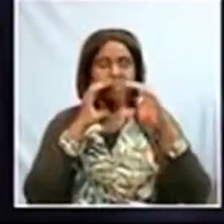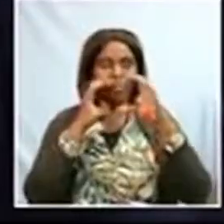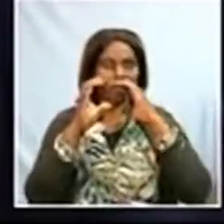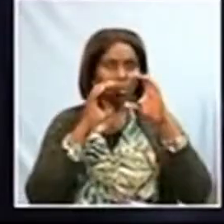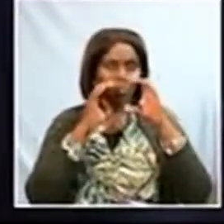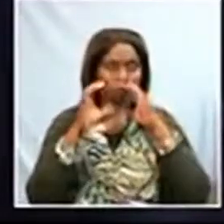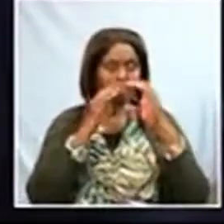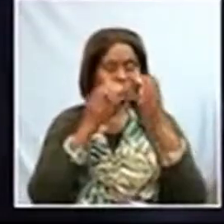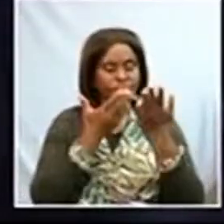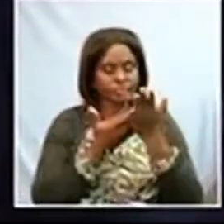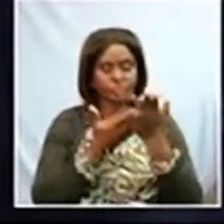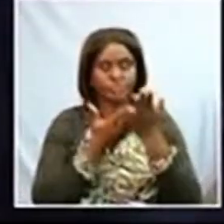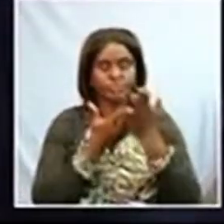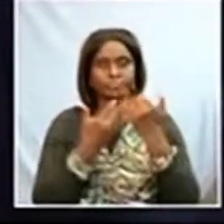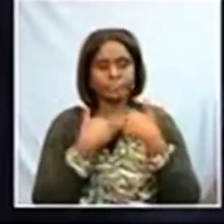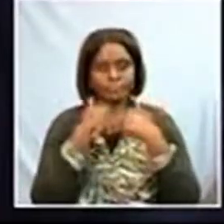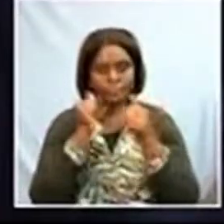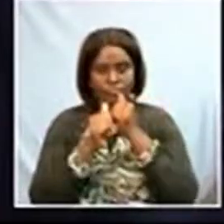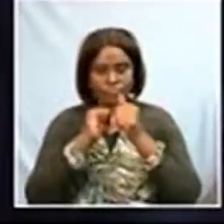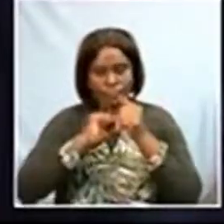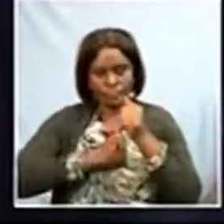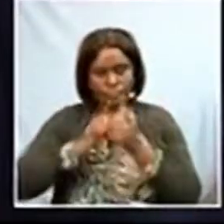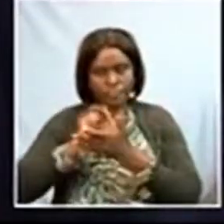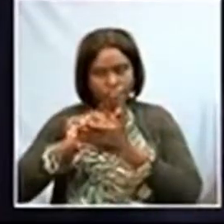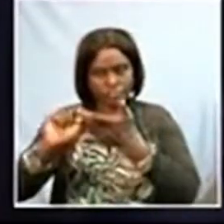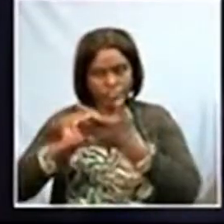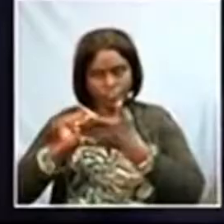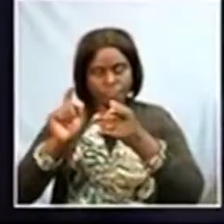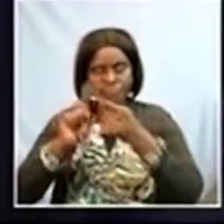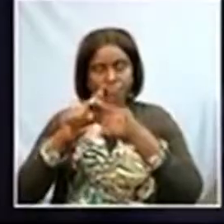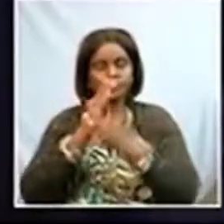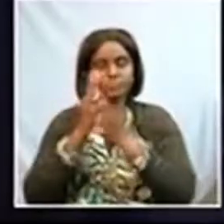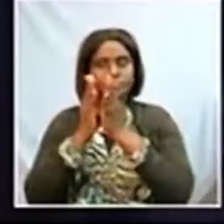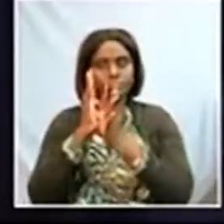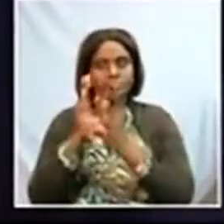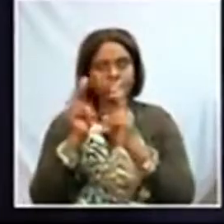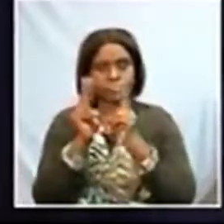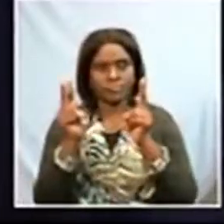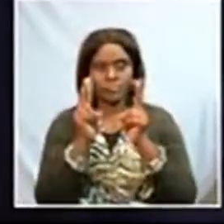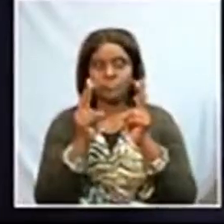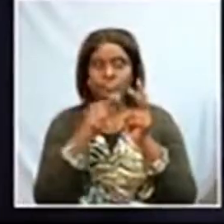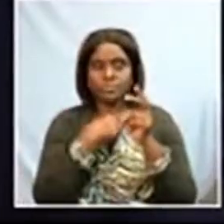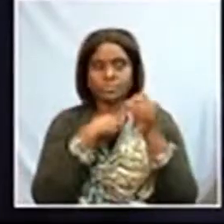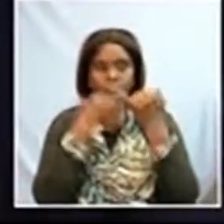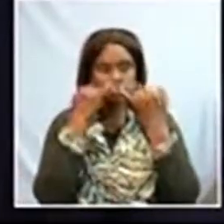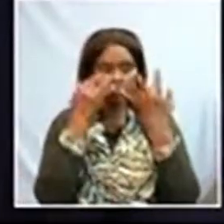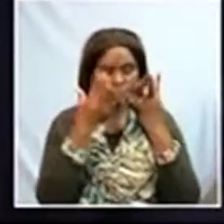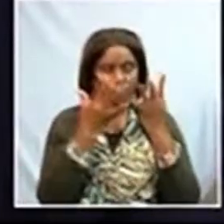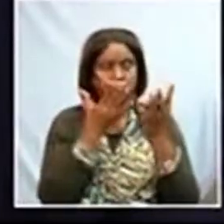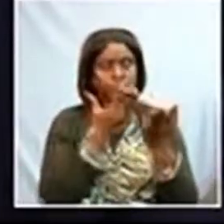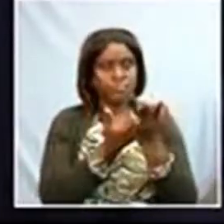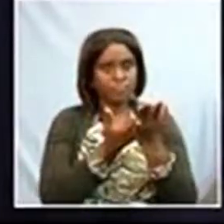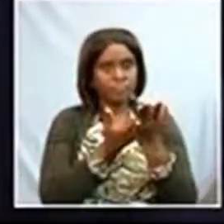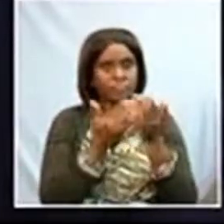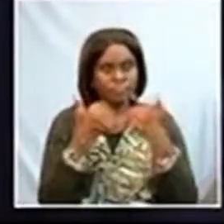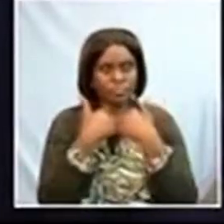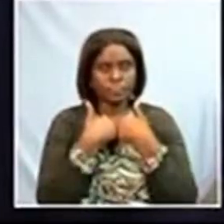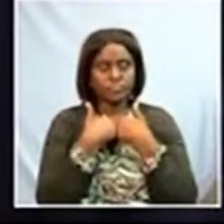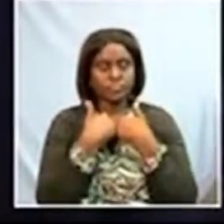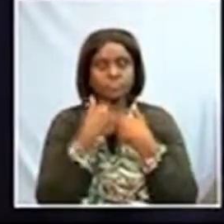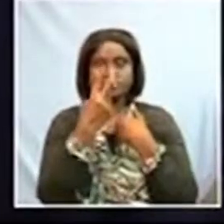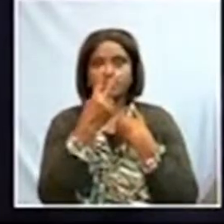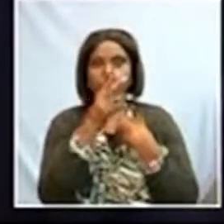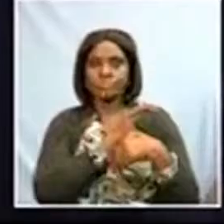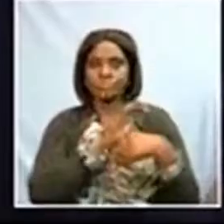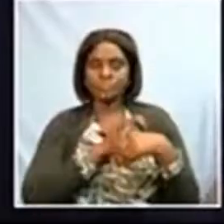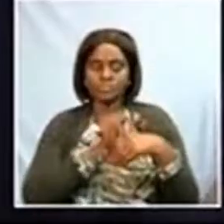correspondences which were written to the contractor. So I must make mention that we have 2